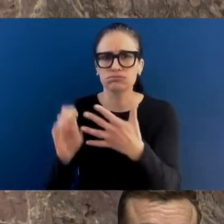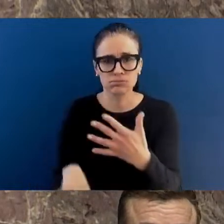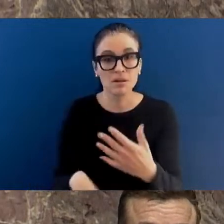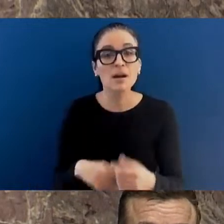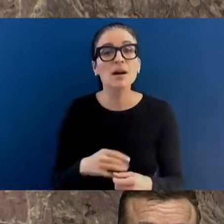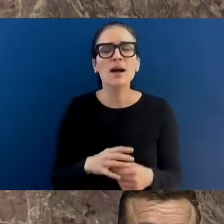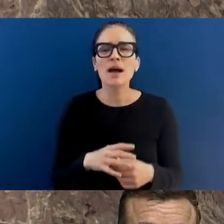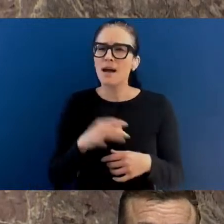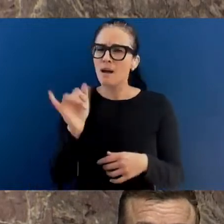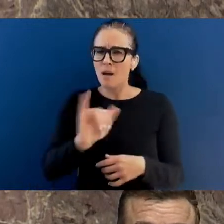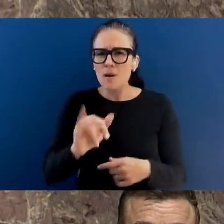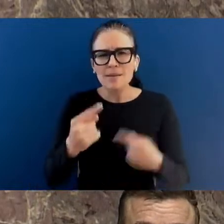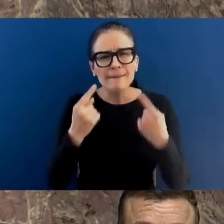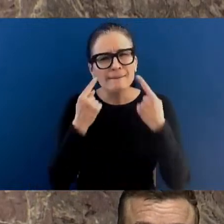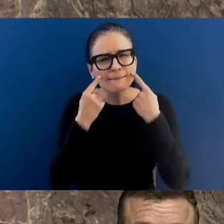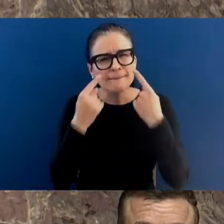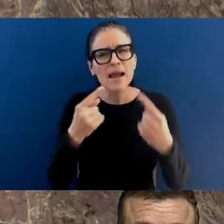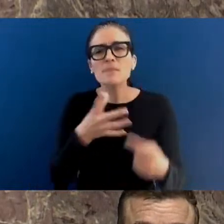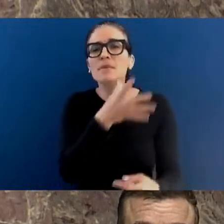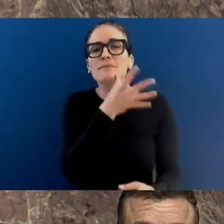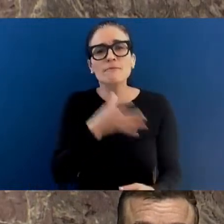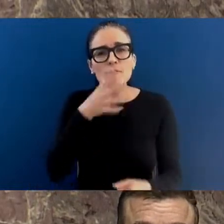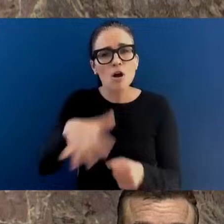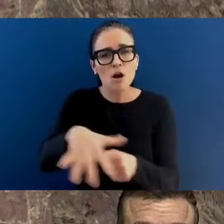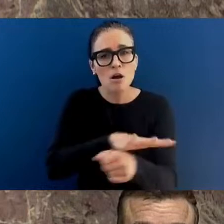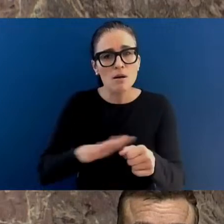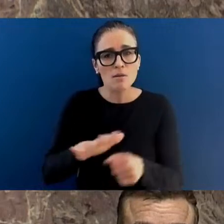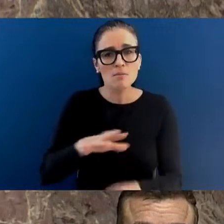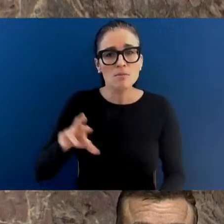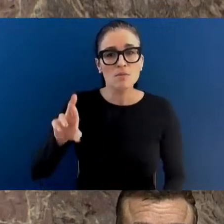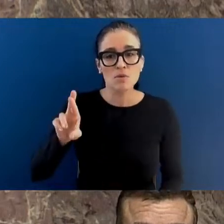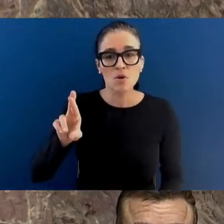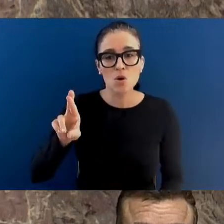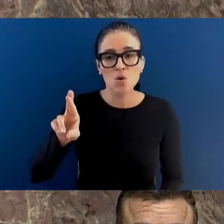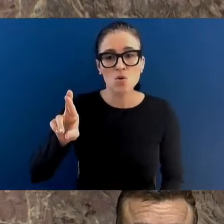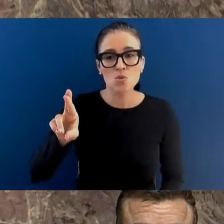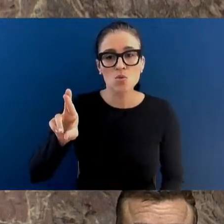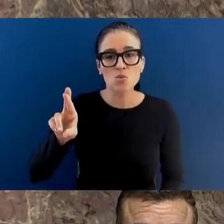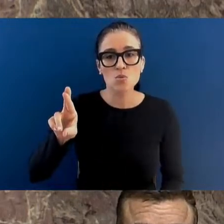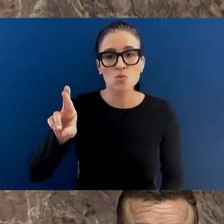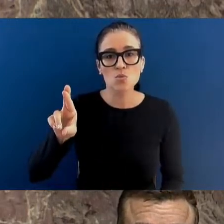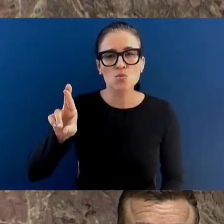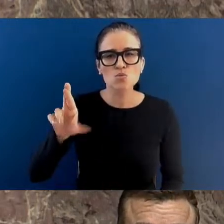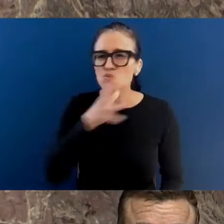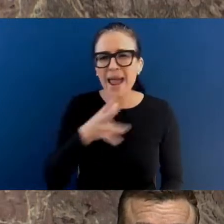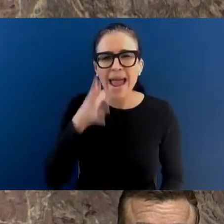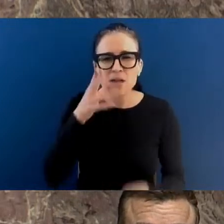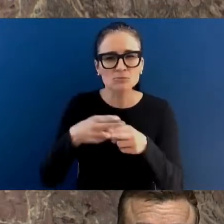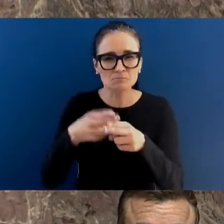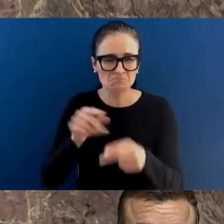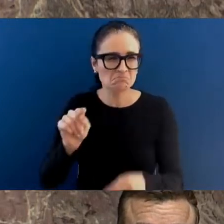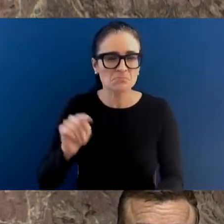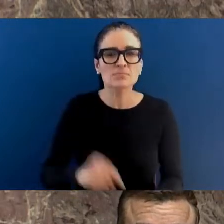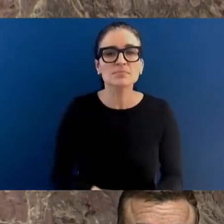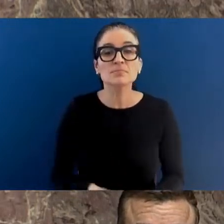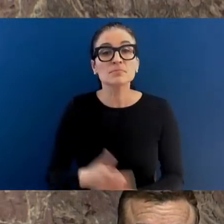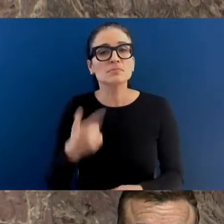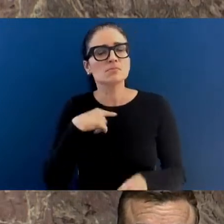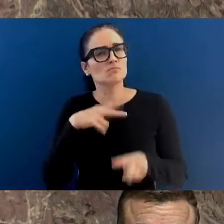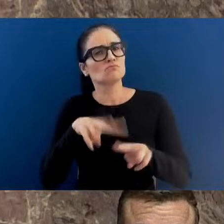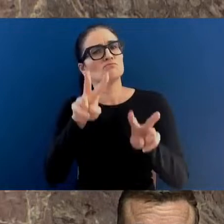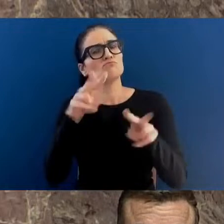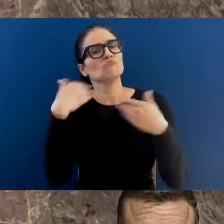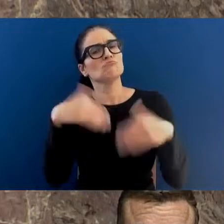are the foundations on which many a young person has learned the lifestyle and the love of the land. I encourage you to look